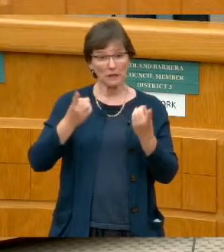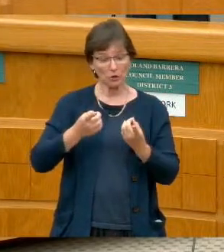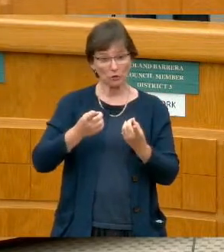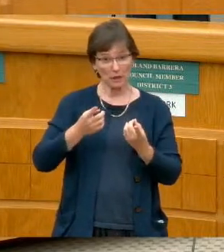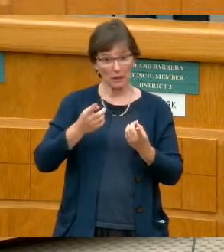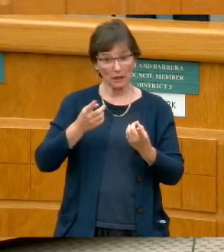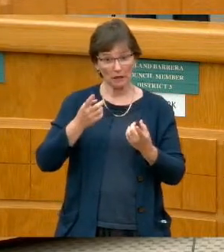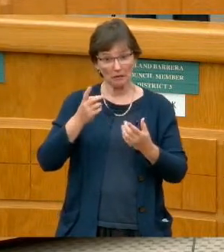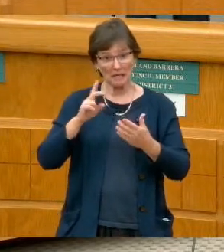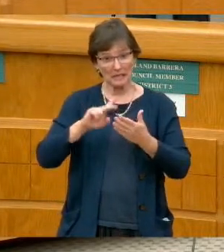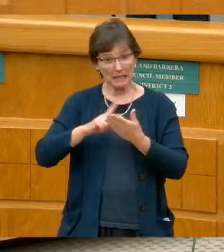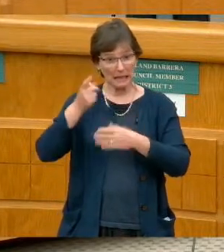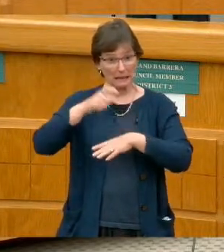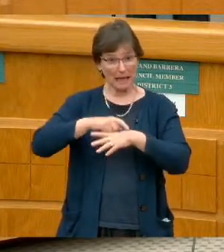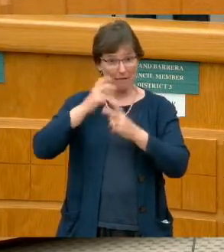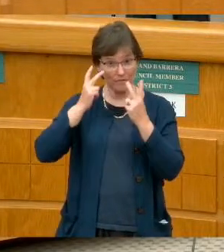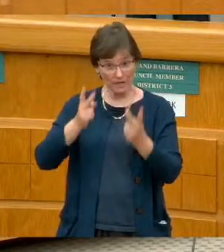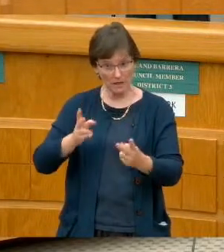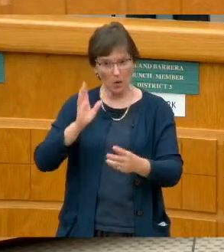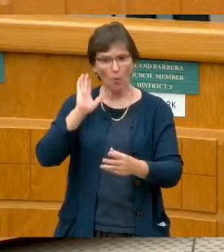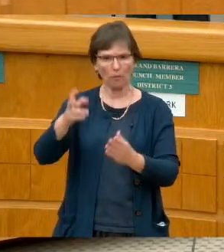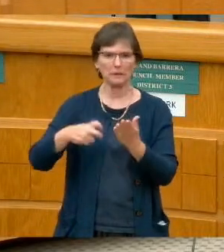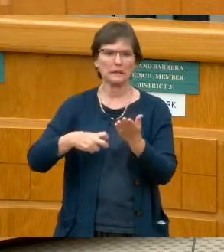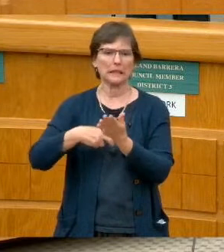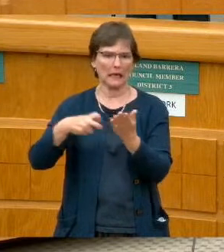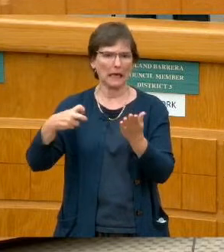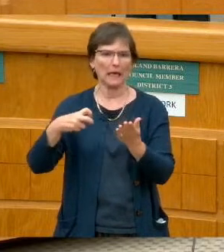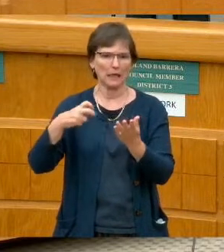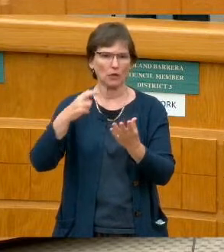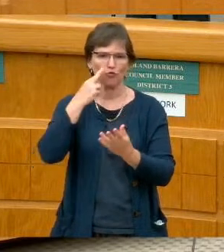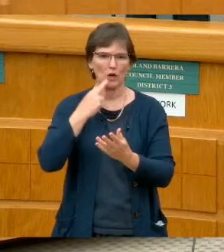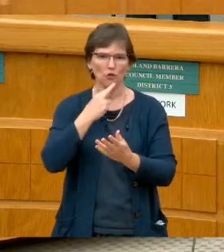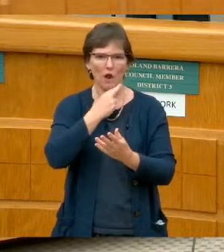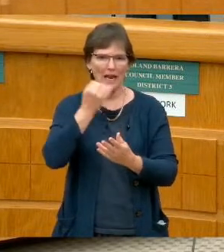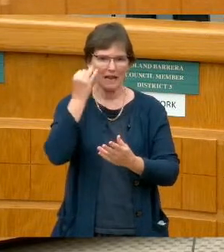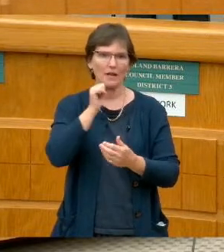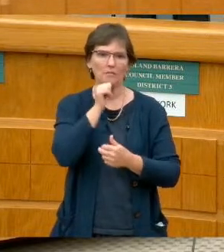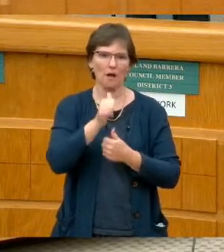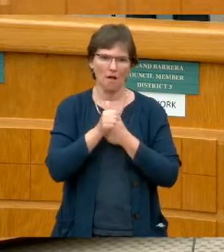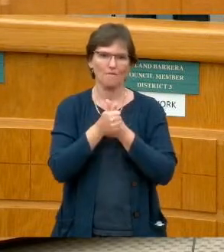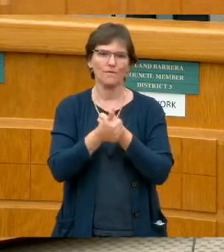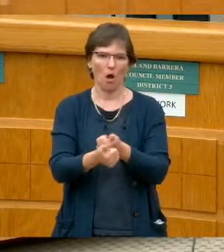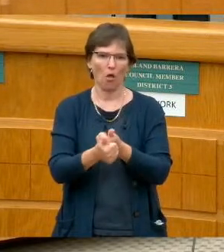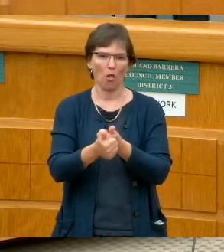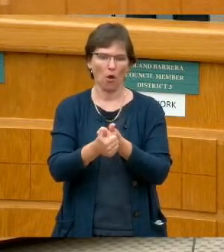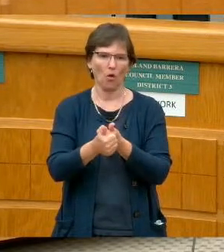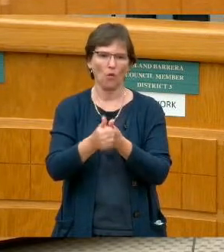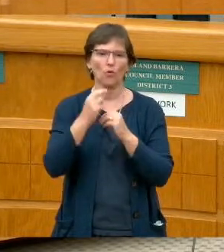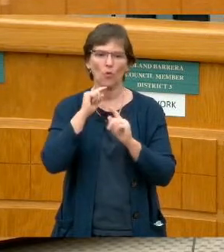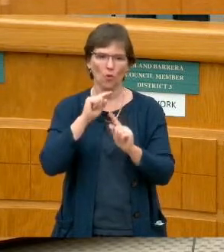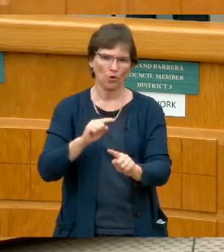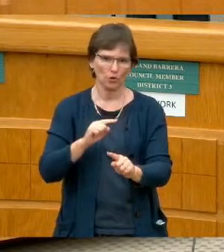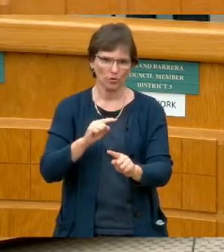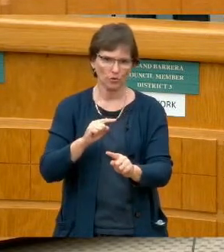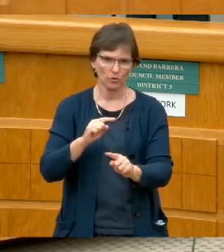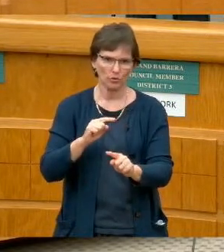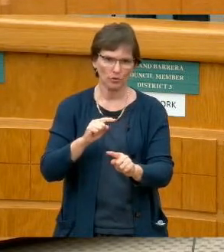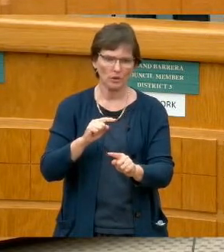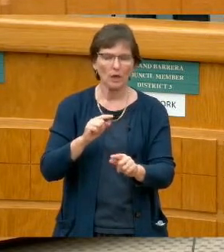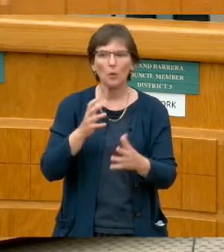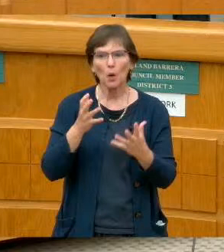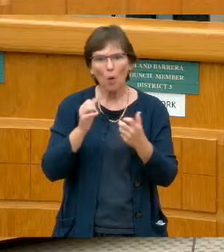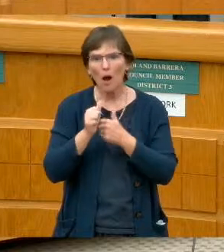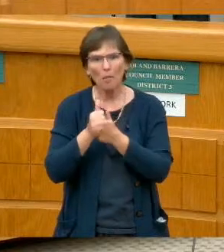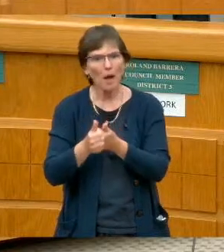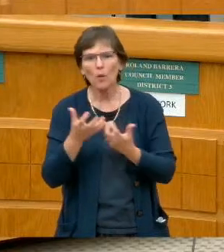When the health district finds someone not in compliance on the second go-around, I think they will be issuing citations. But until